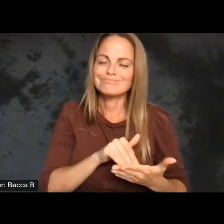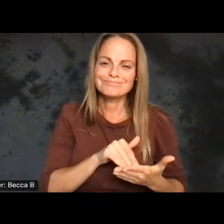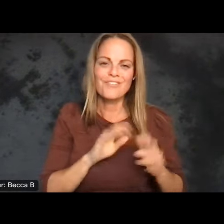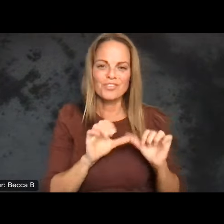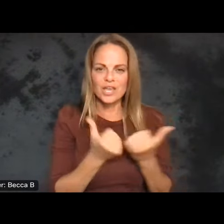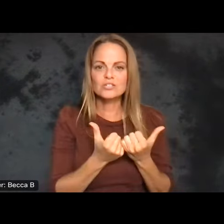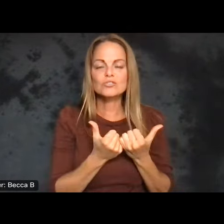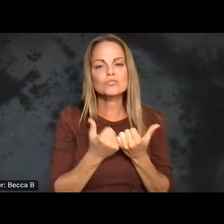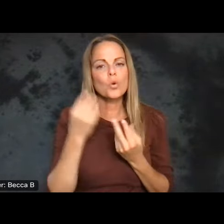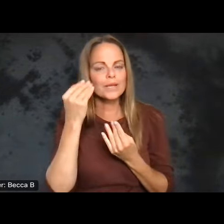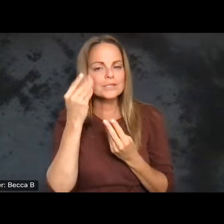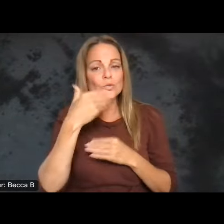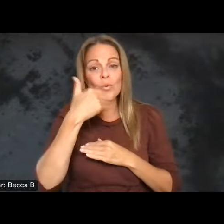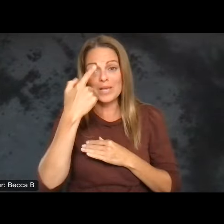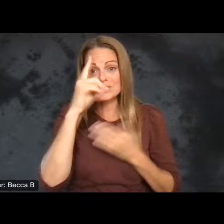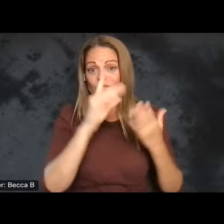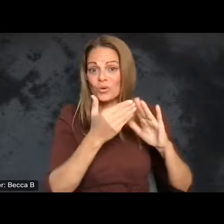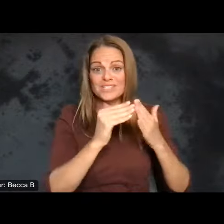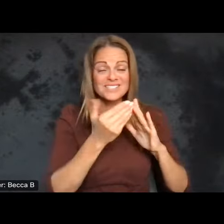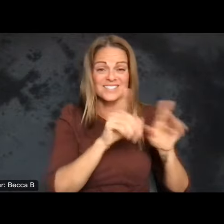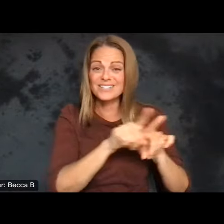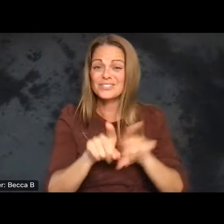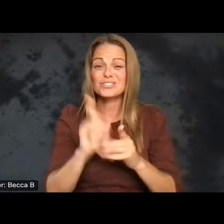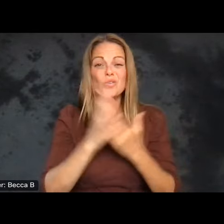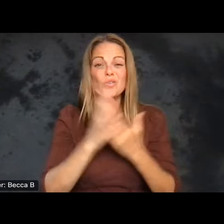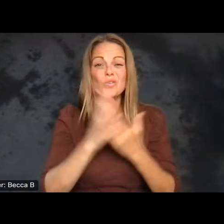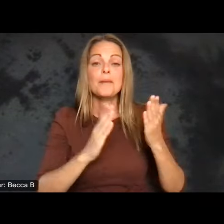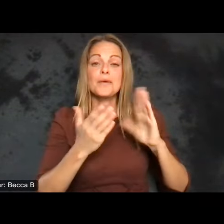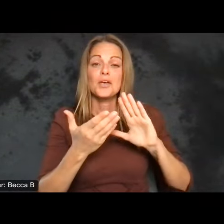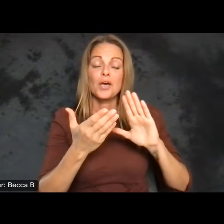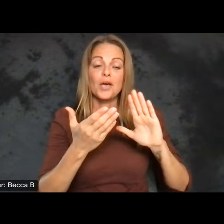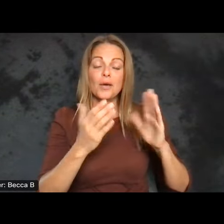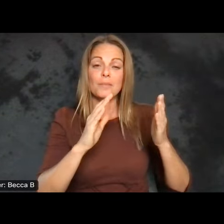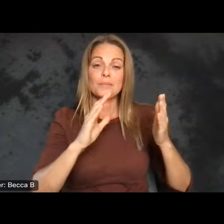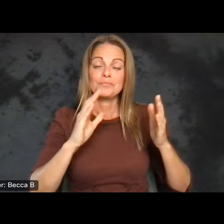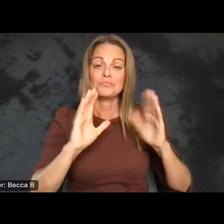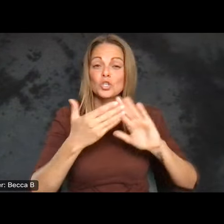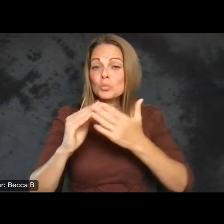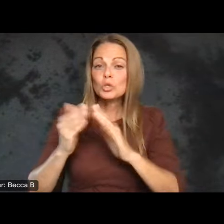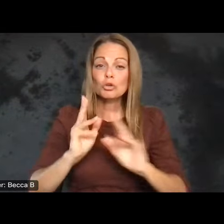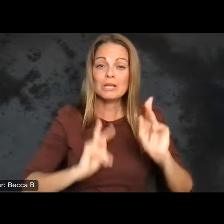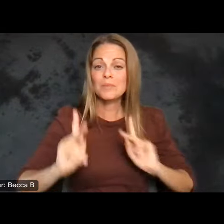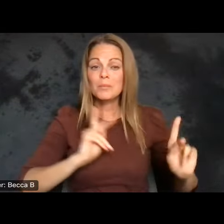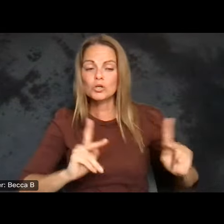of Salina, and discussions with some of the community members sort of confirmed that this reconfiguration,